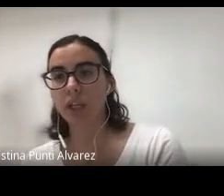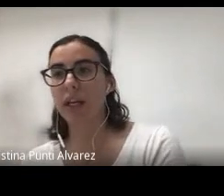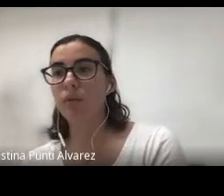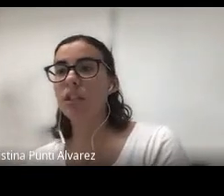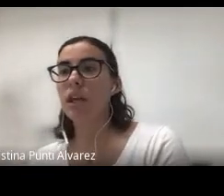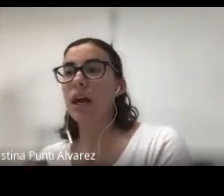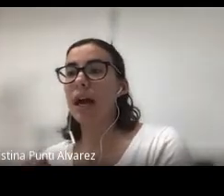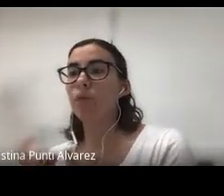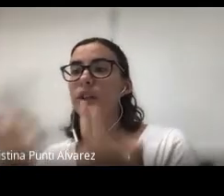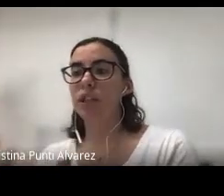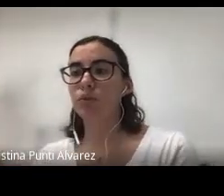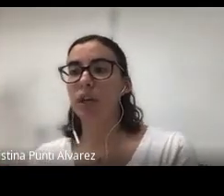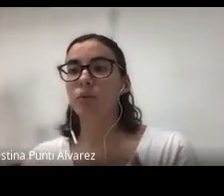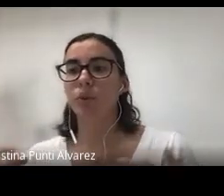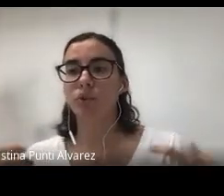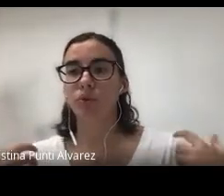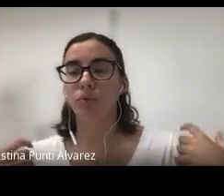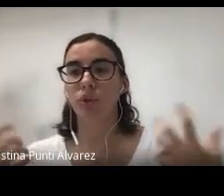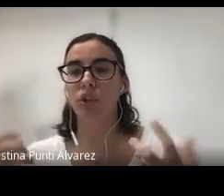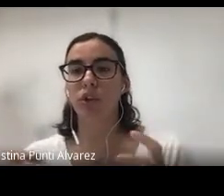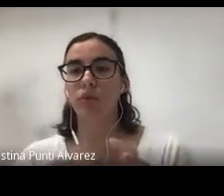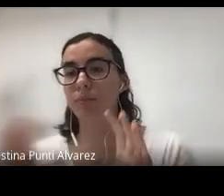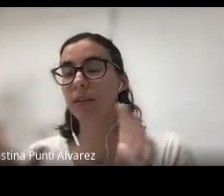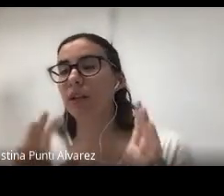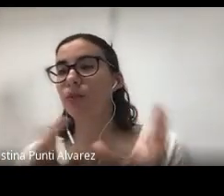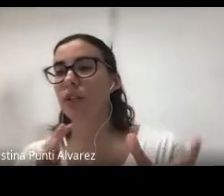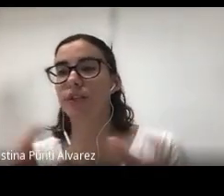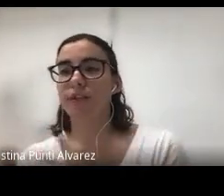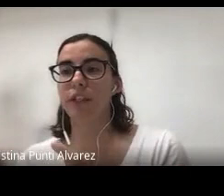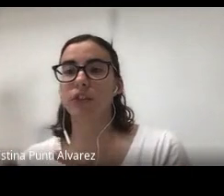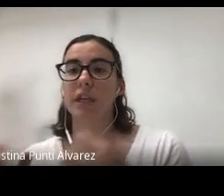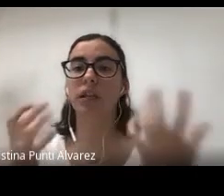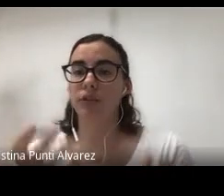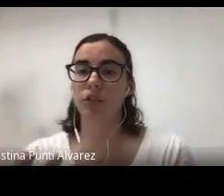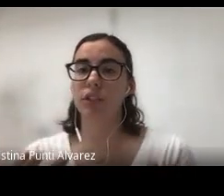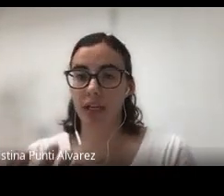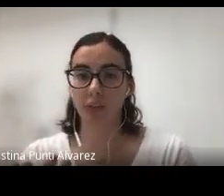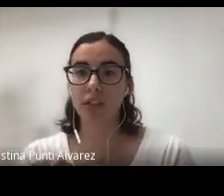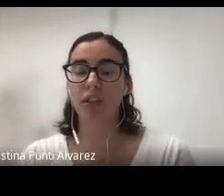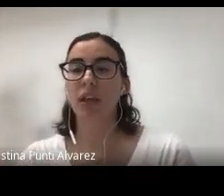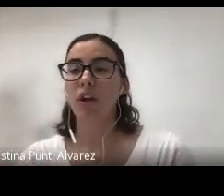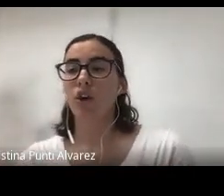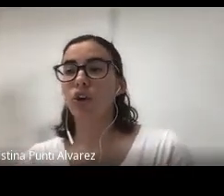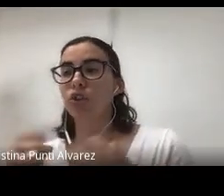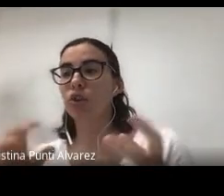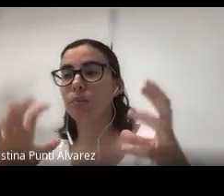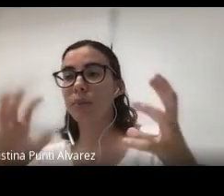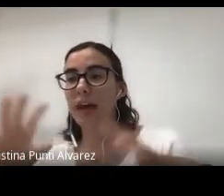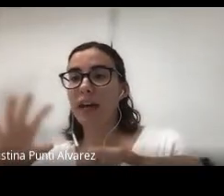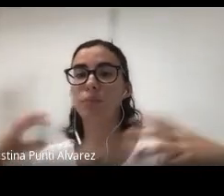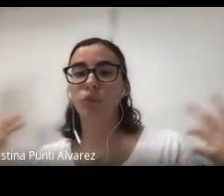to sign language. And with this one, we want to work on mainly 3 different fields of study, of course, sign language,